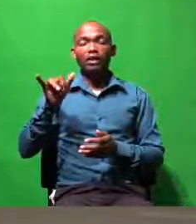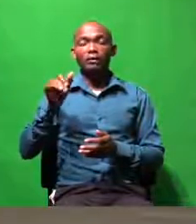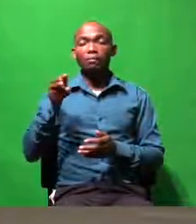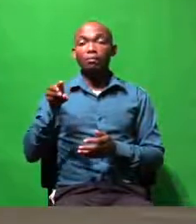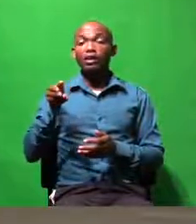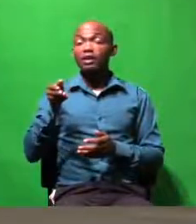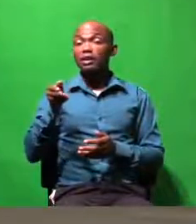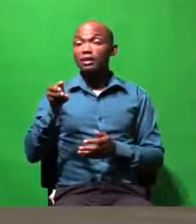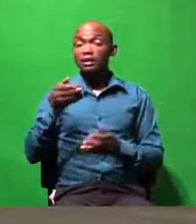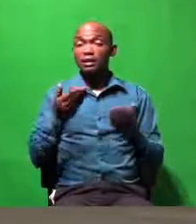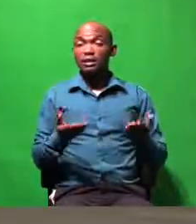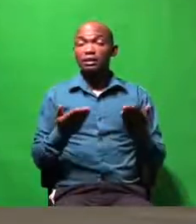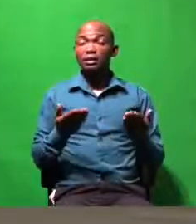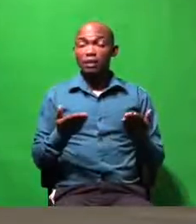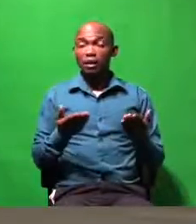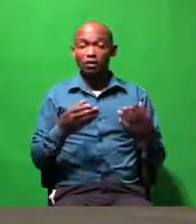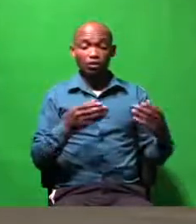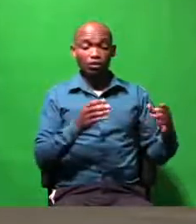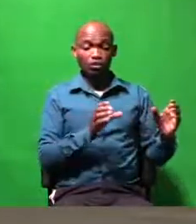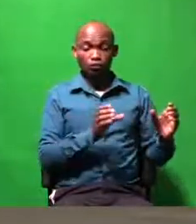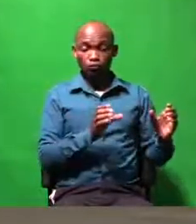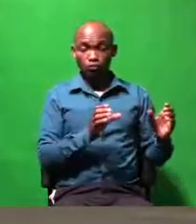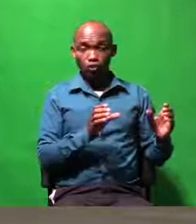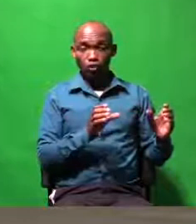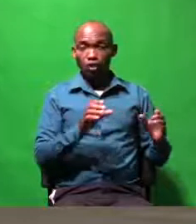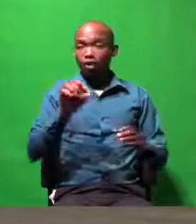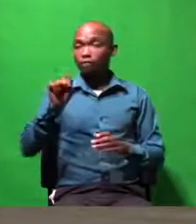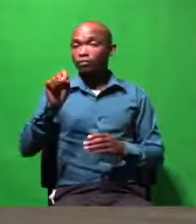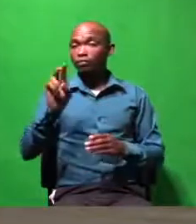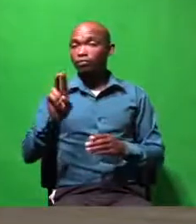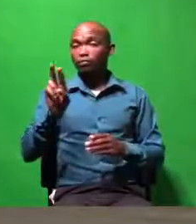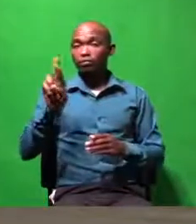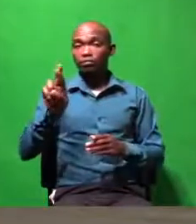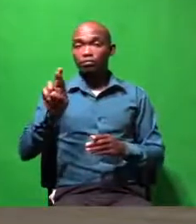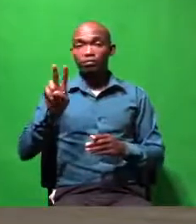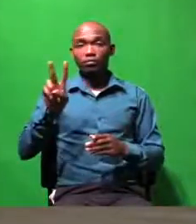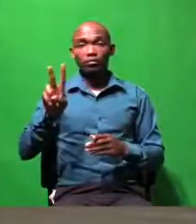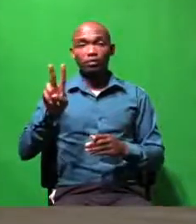This is now a group of surveying who are